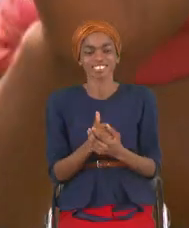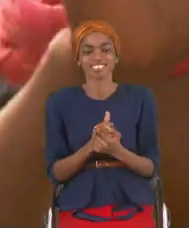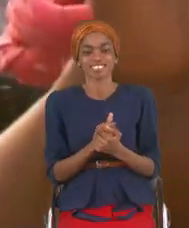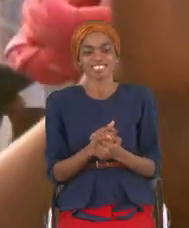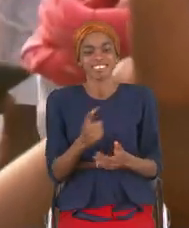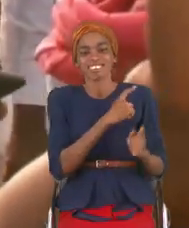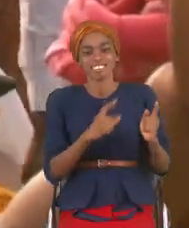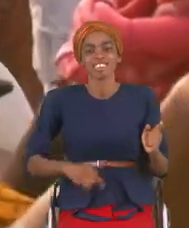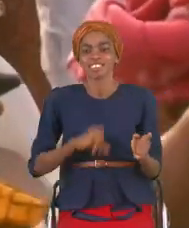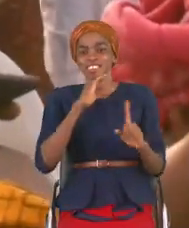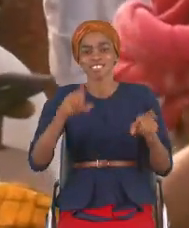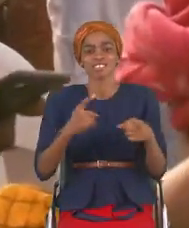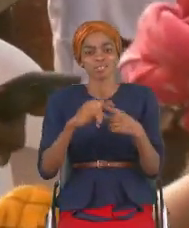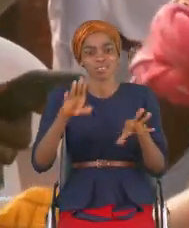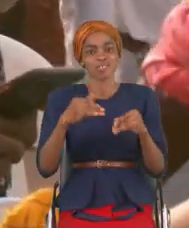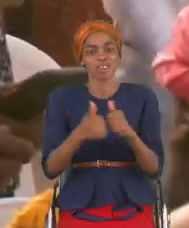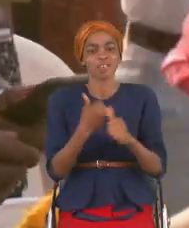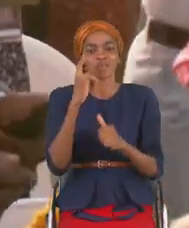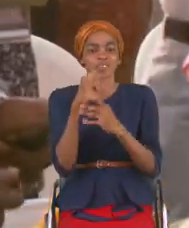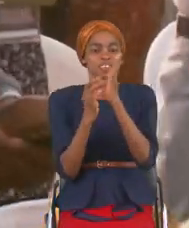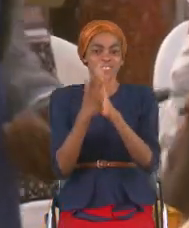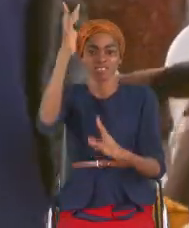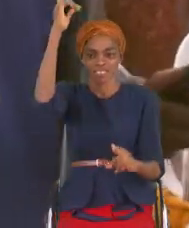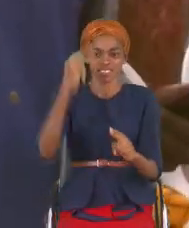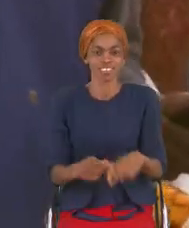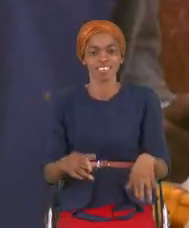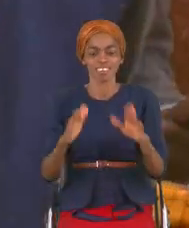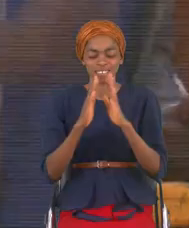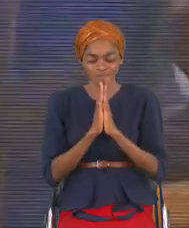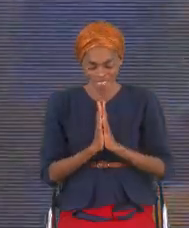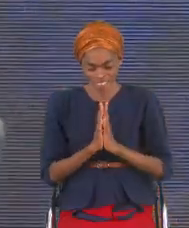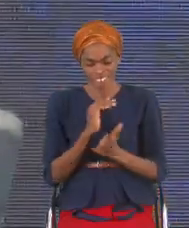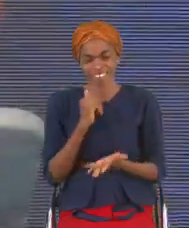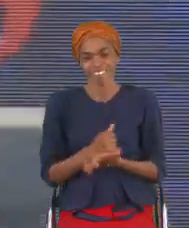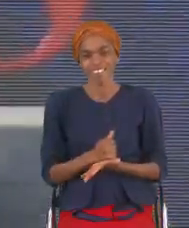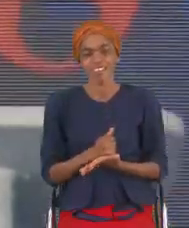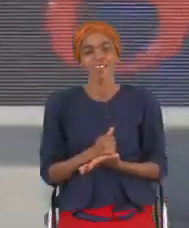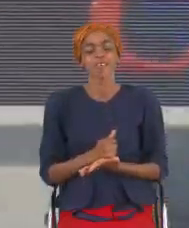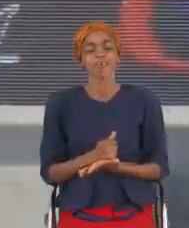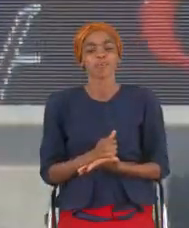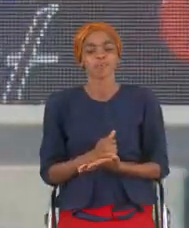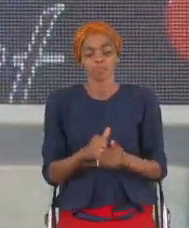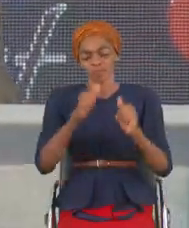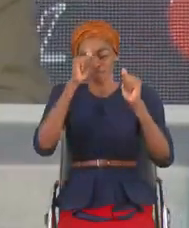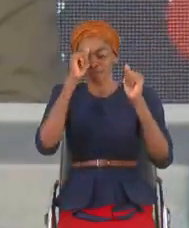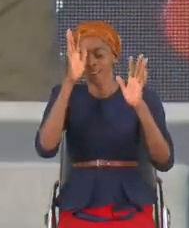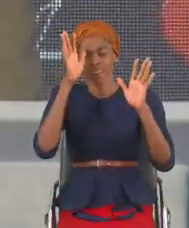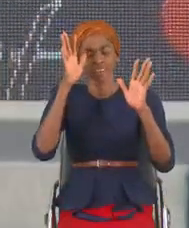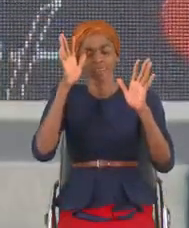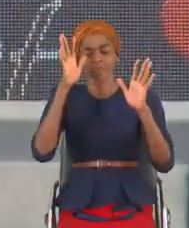the lord is going to give everyone today in jesus name father